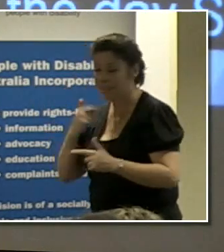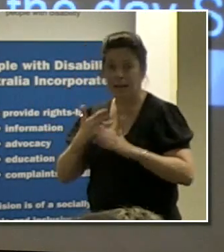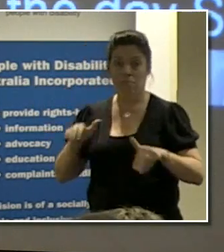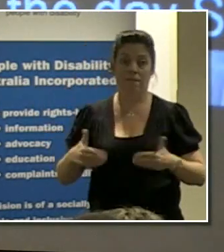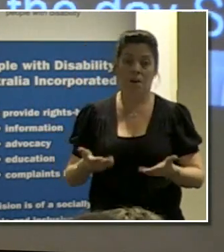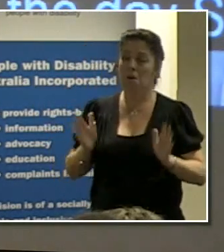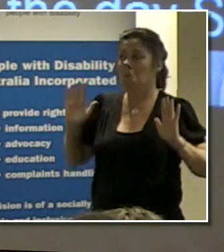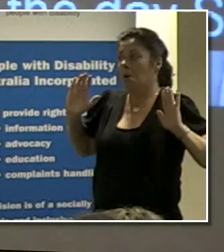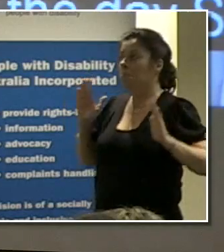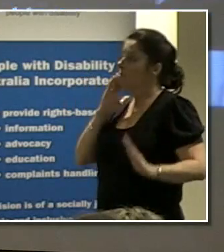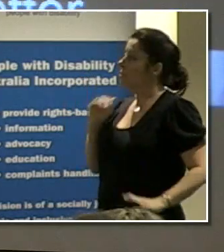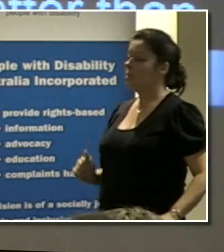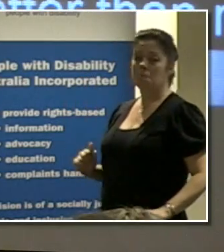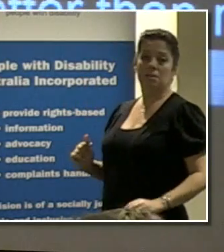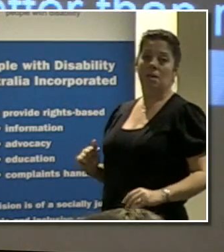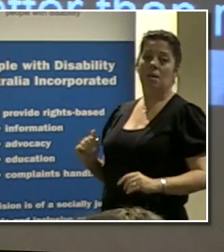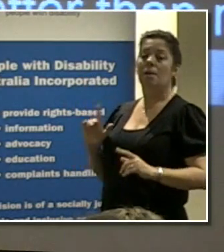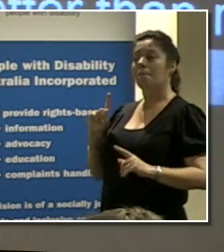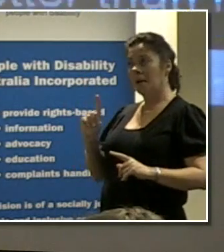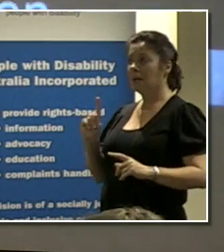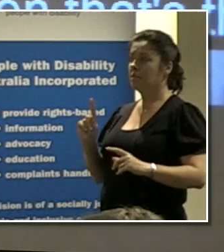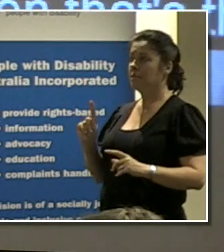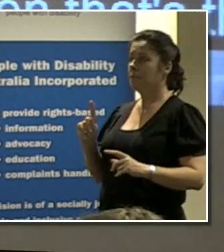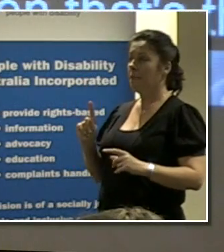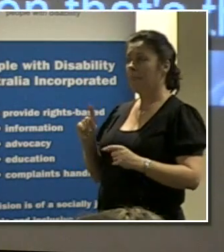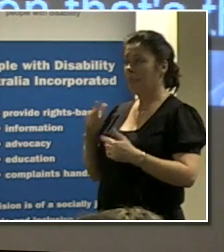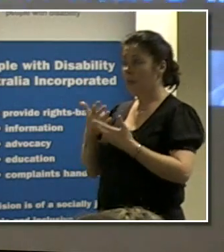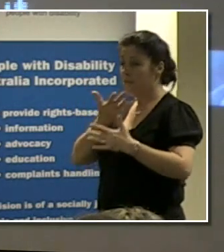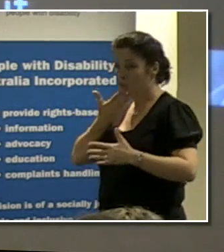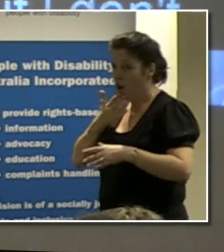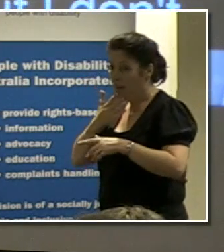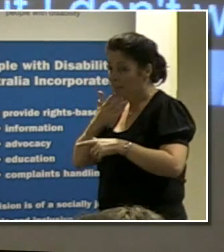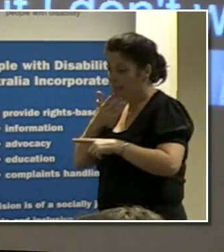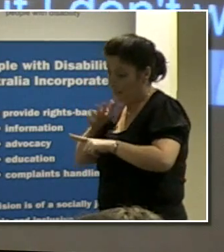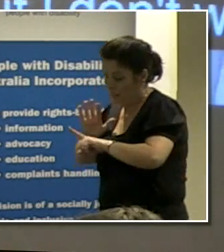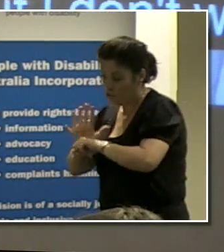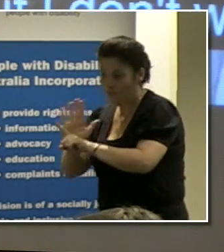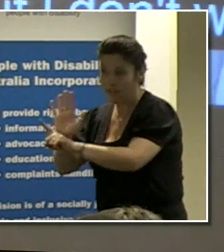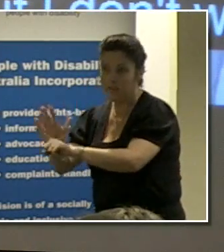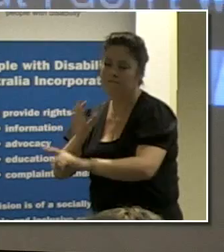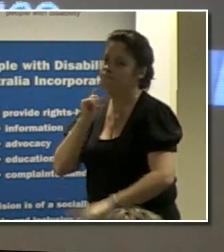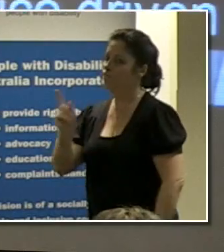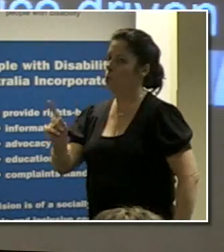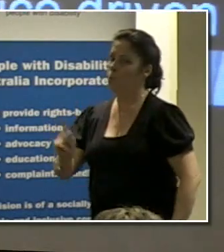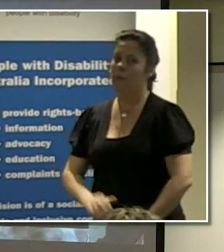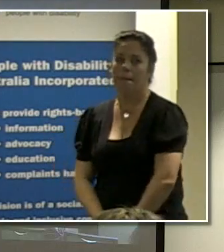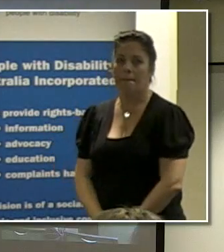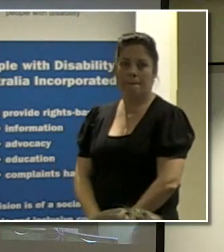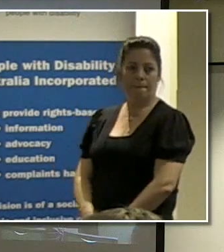that's a business model. But I don't want it to be just price-driven. Thanks. We've got other